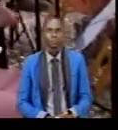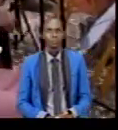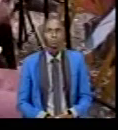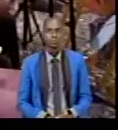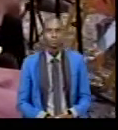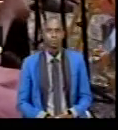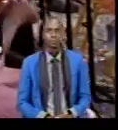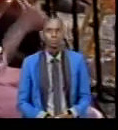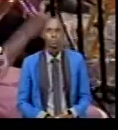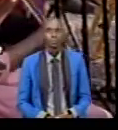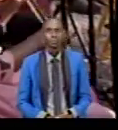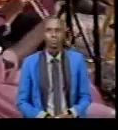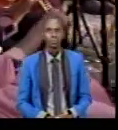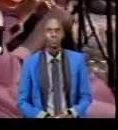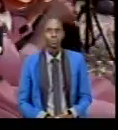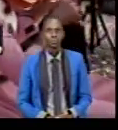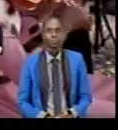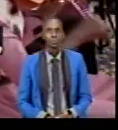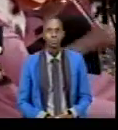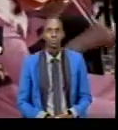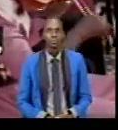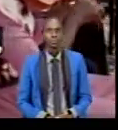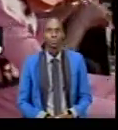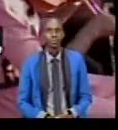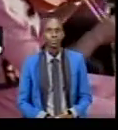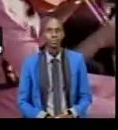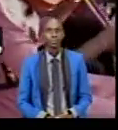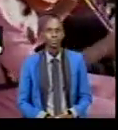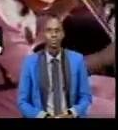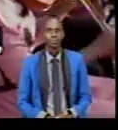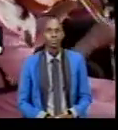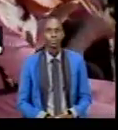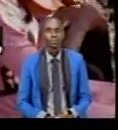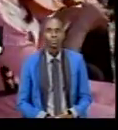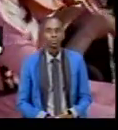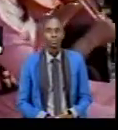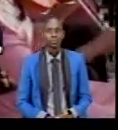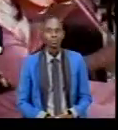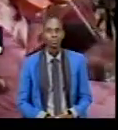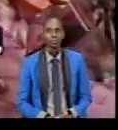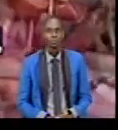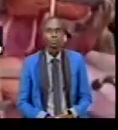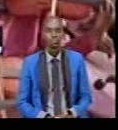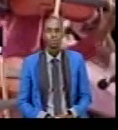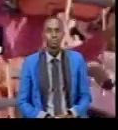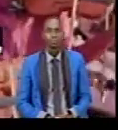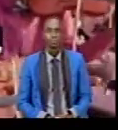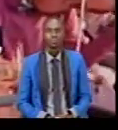Thank you.